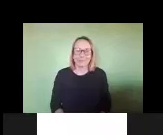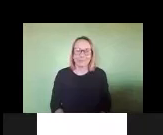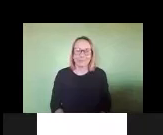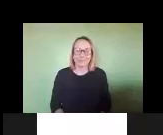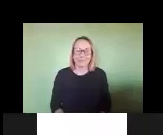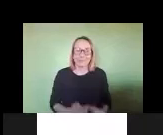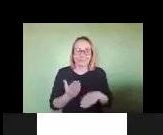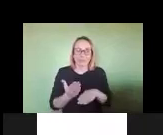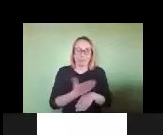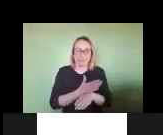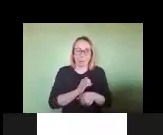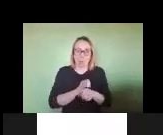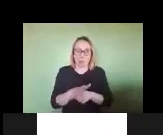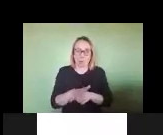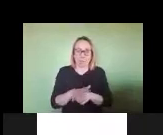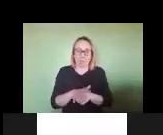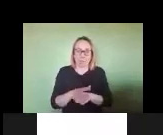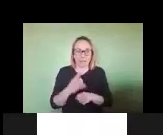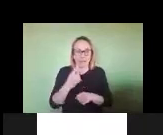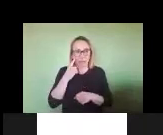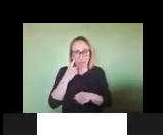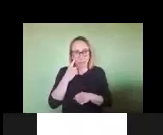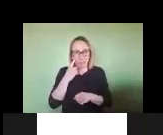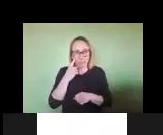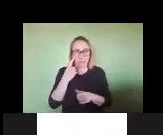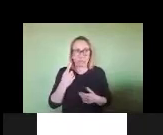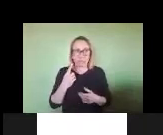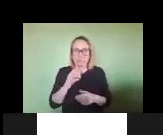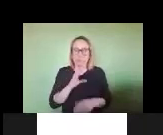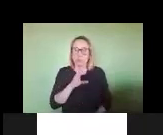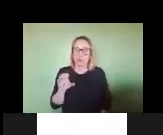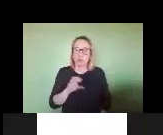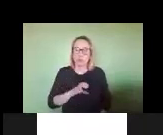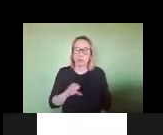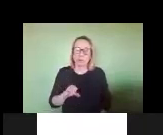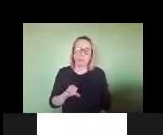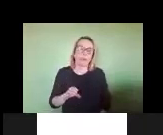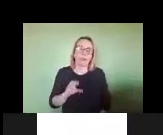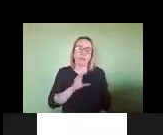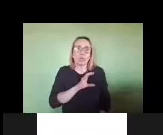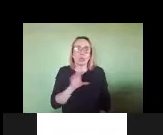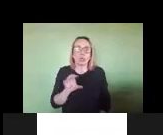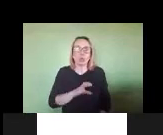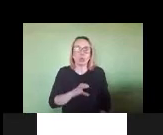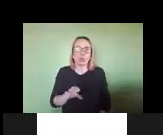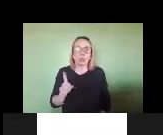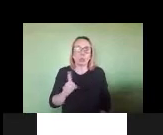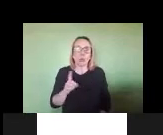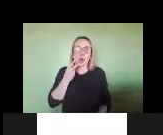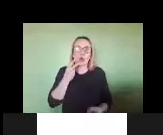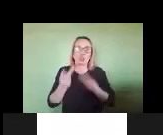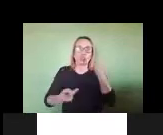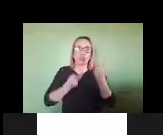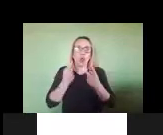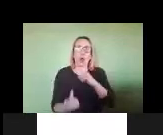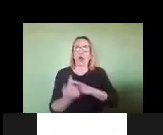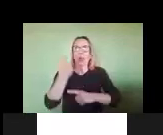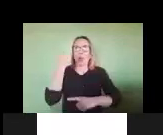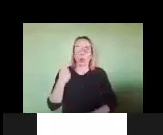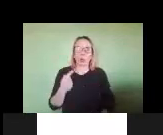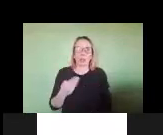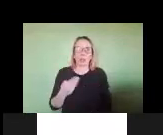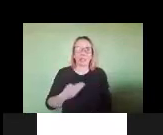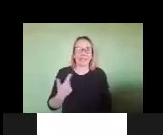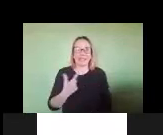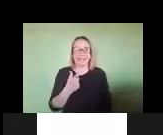Before the pandemic happened, I thought Zoom, Zoom to me was a song by Fat Larry's band in the 1980s. I knew